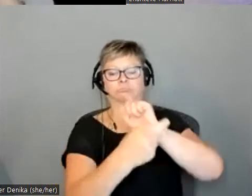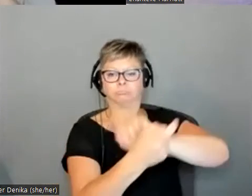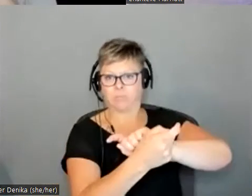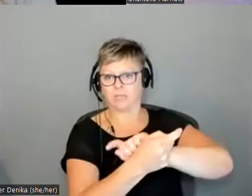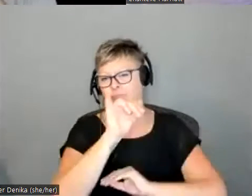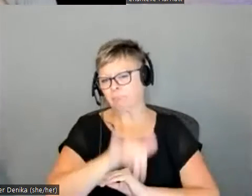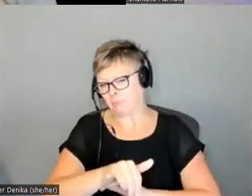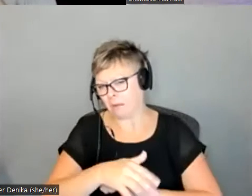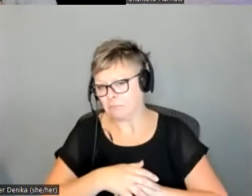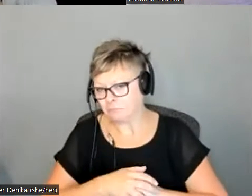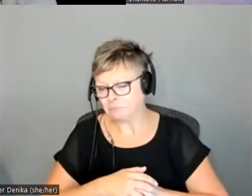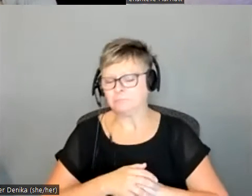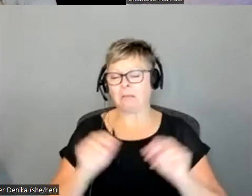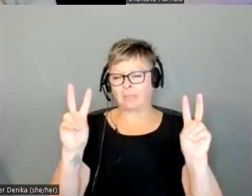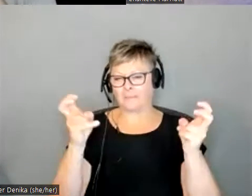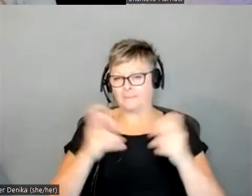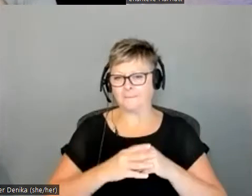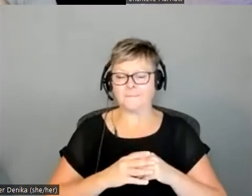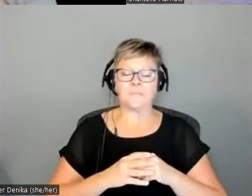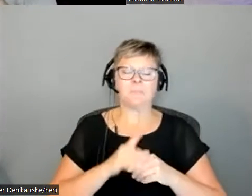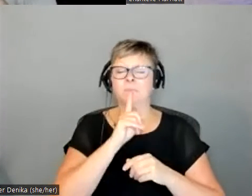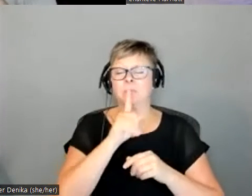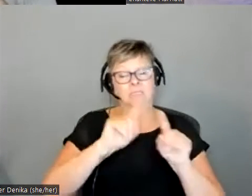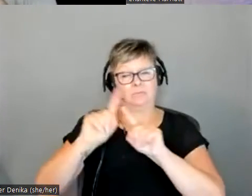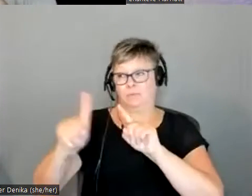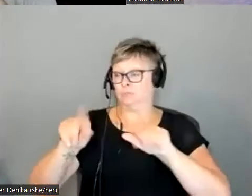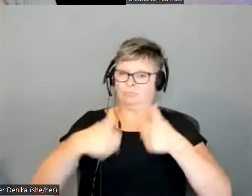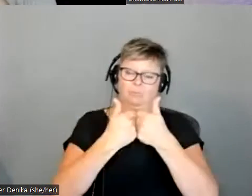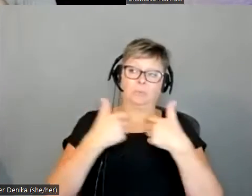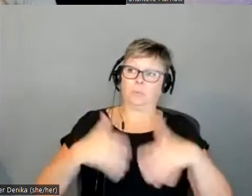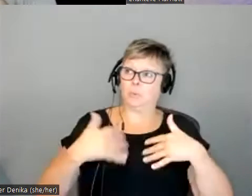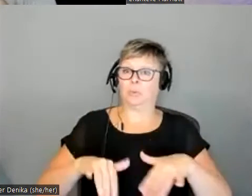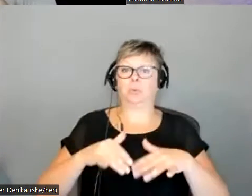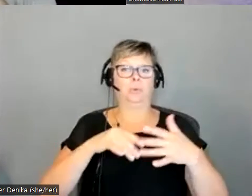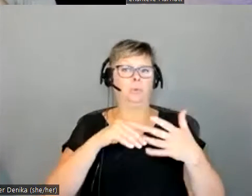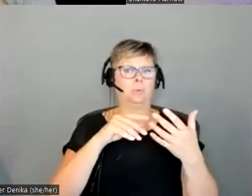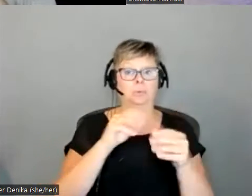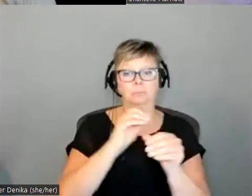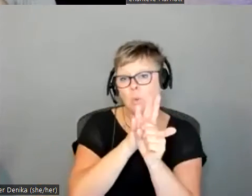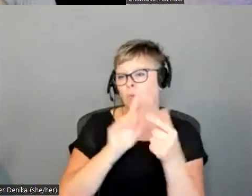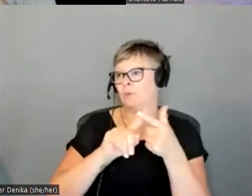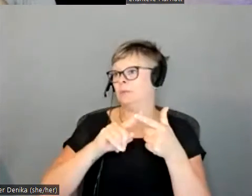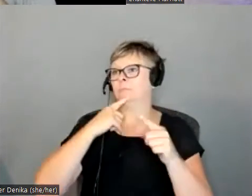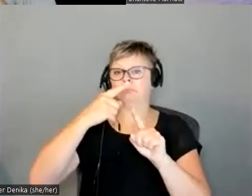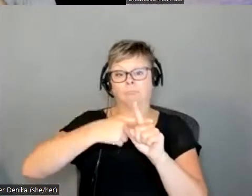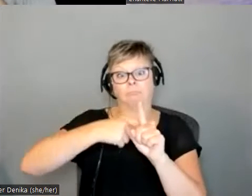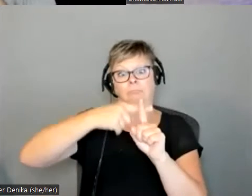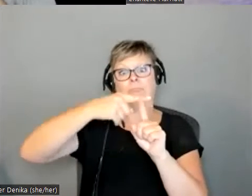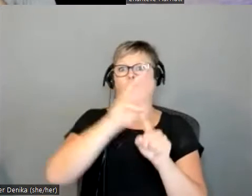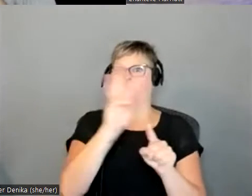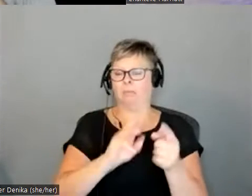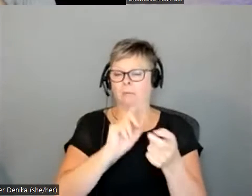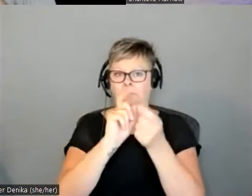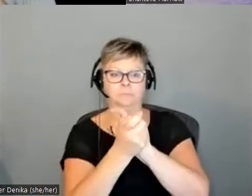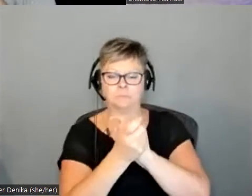changing world based on all the things that we've encompassed with COVID and climate change, etc. And because older women are essential in leading